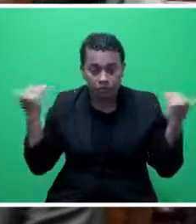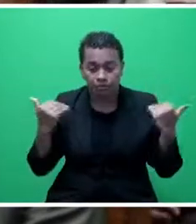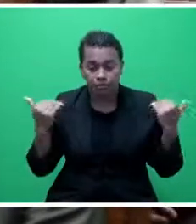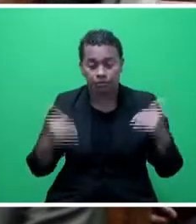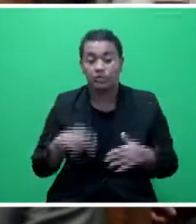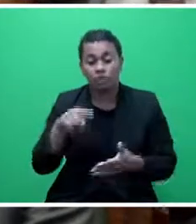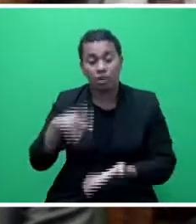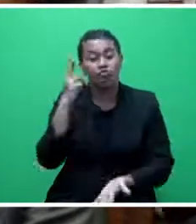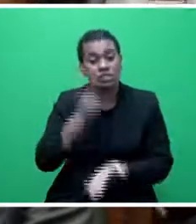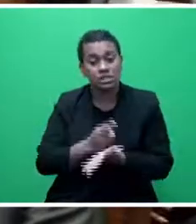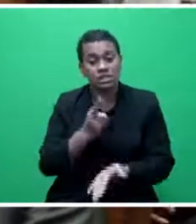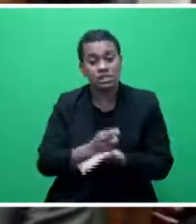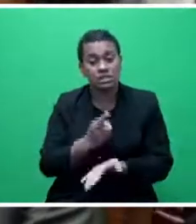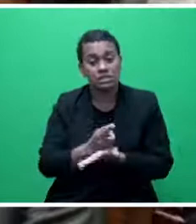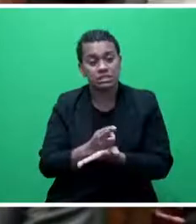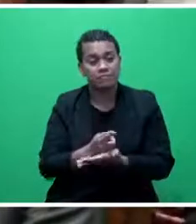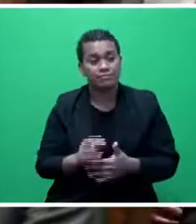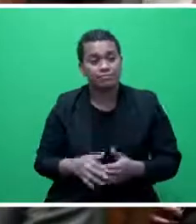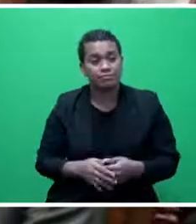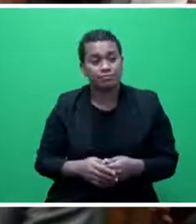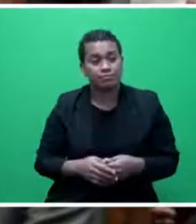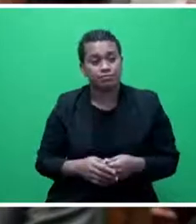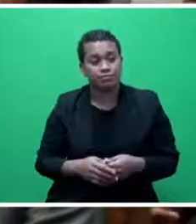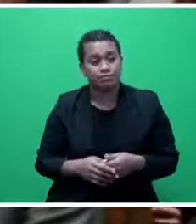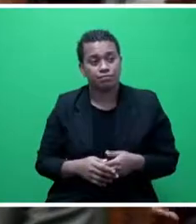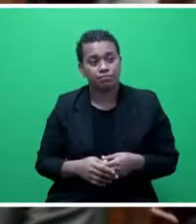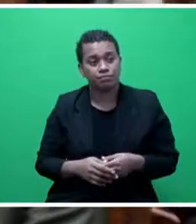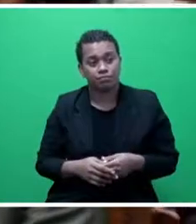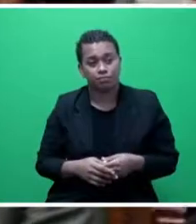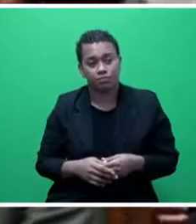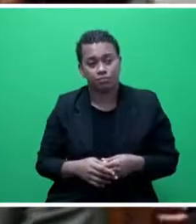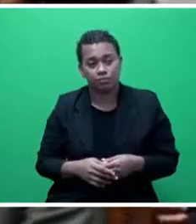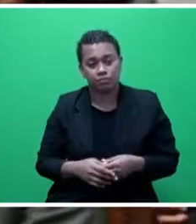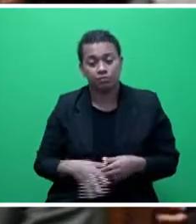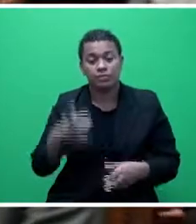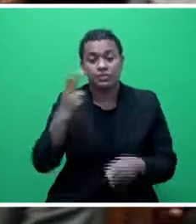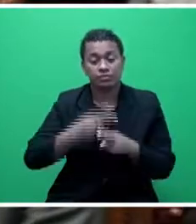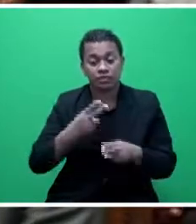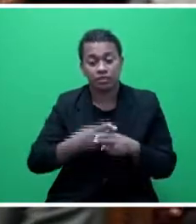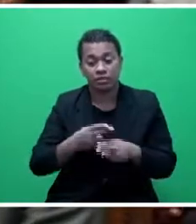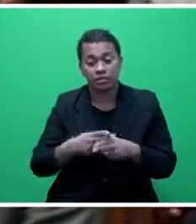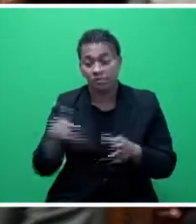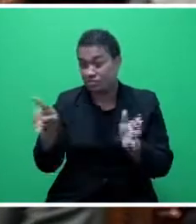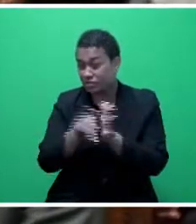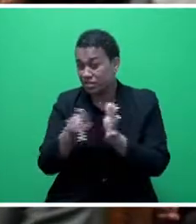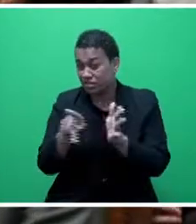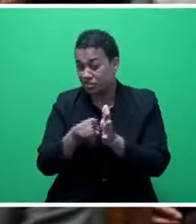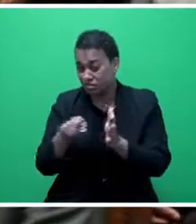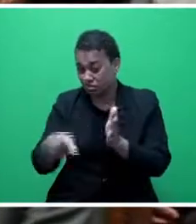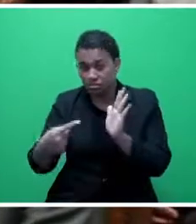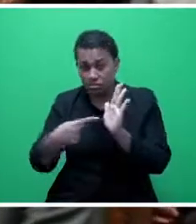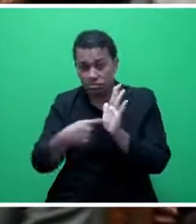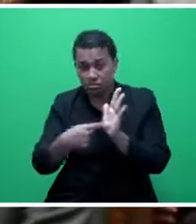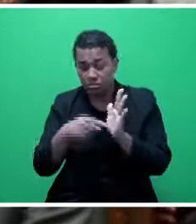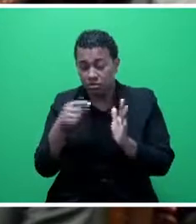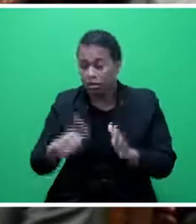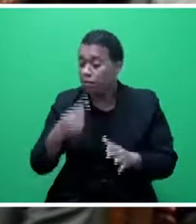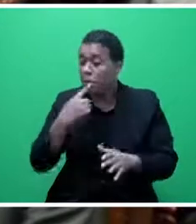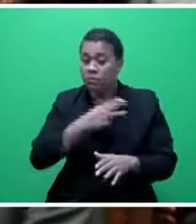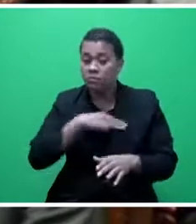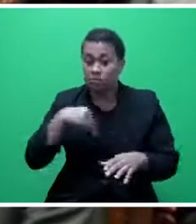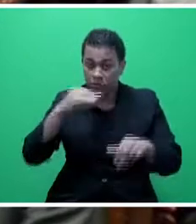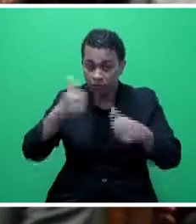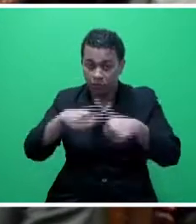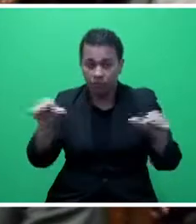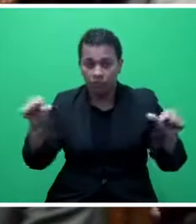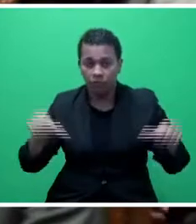matter is that the farm gate price that Honorable Minister for Agriculture will tell you is a lot more than what it ever